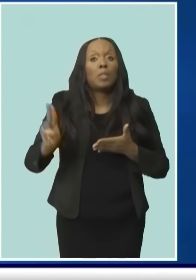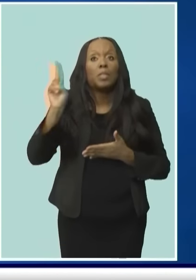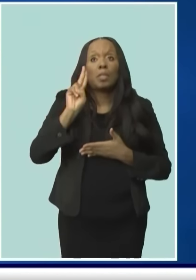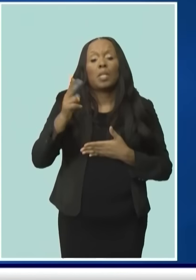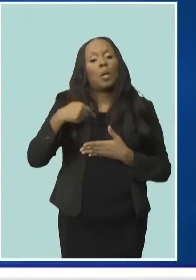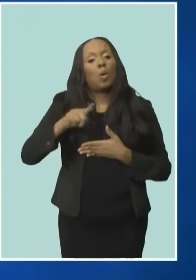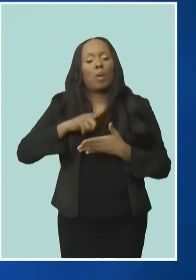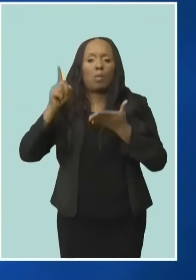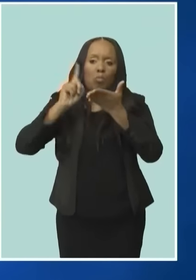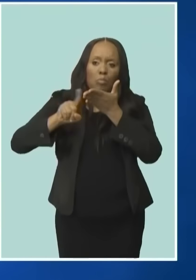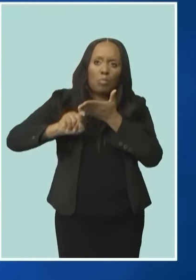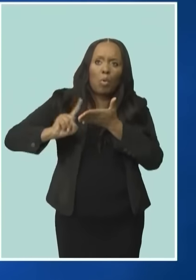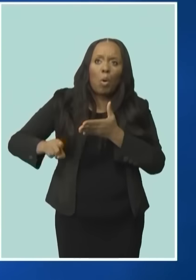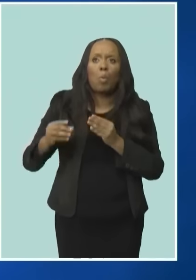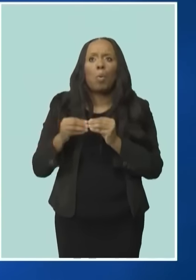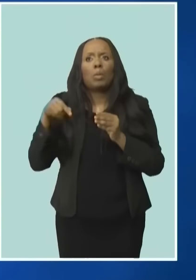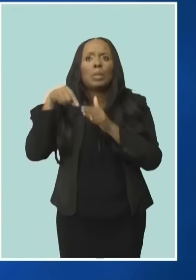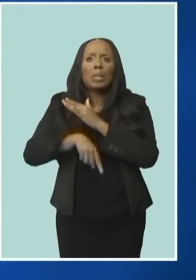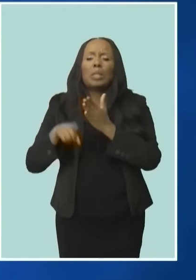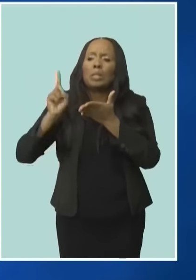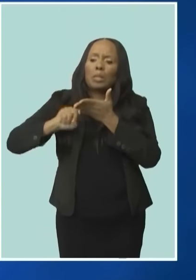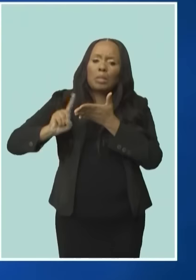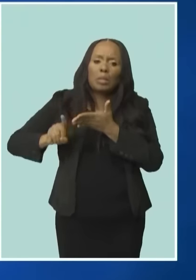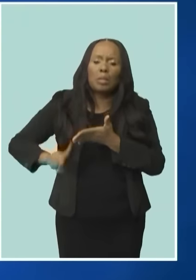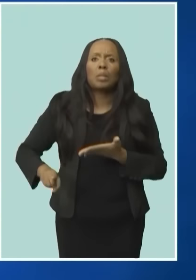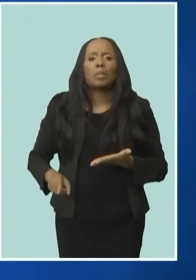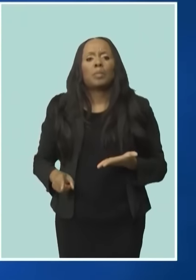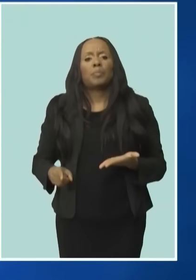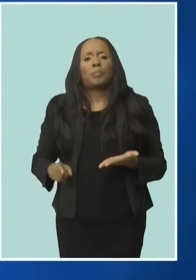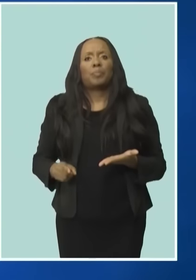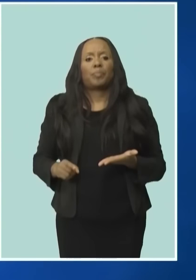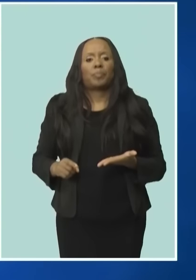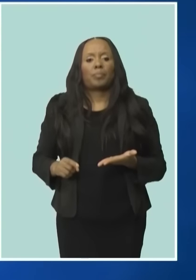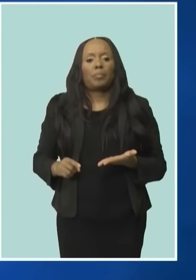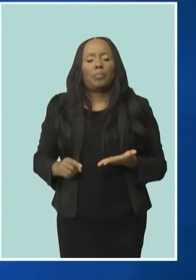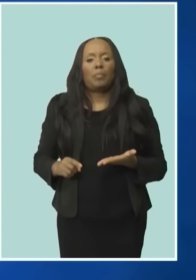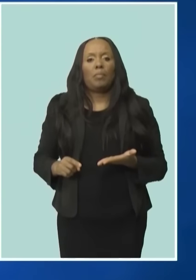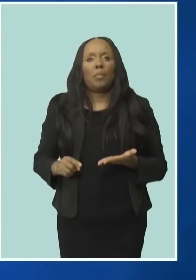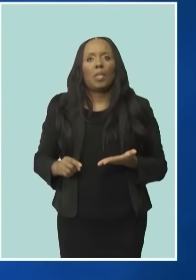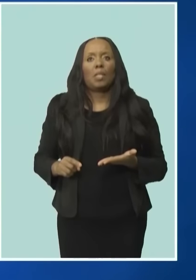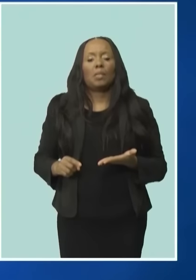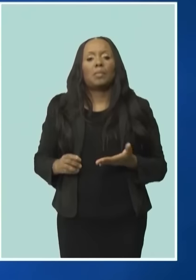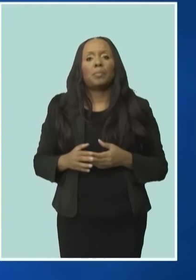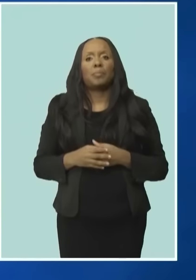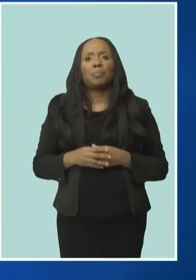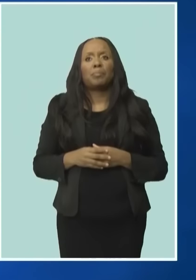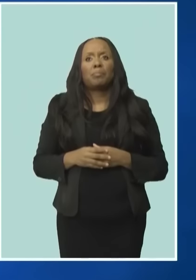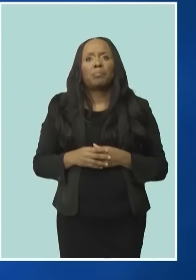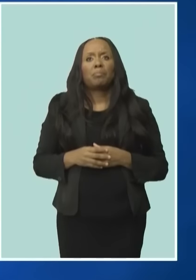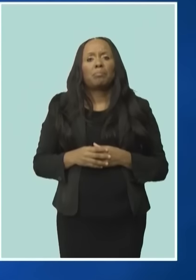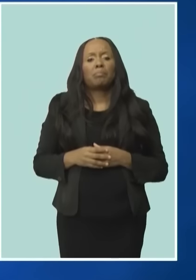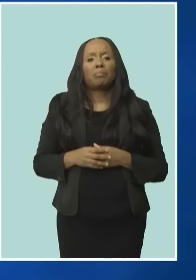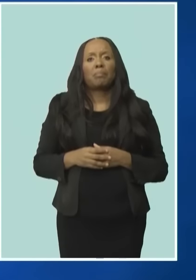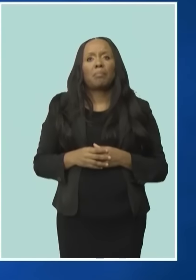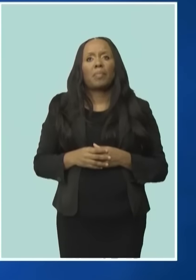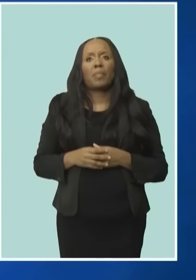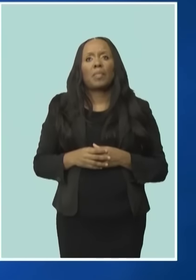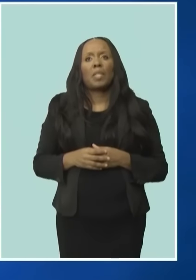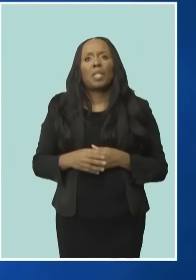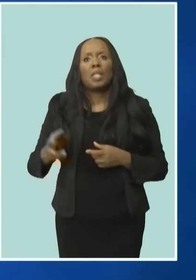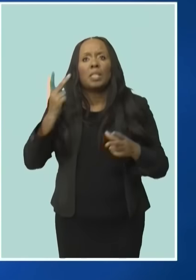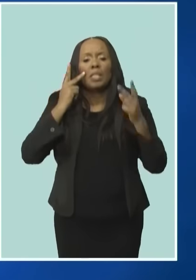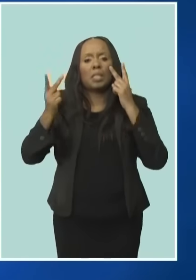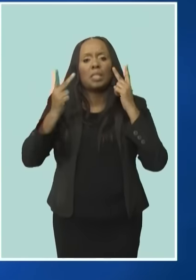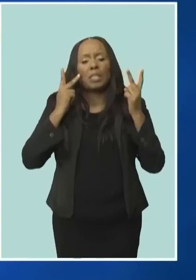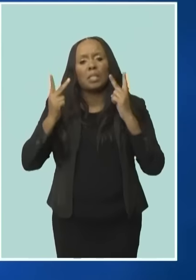study to go across now the entire spectrum of potential areas where we can